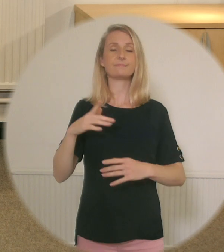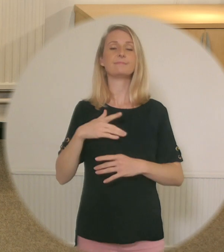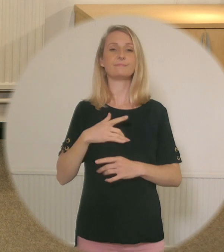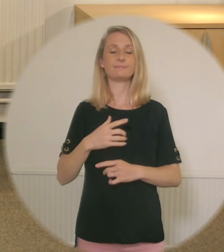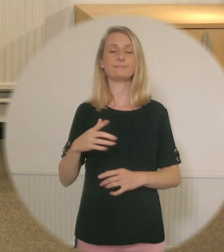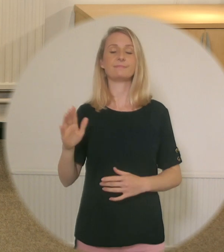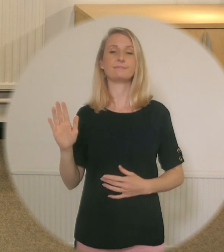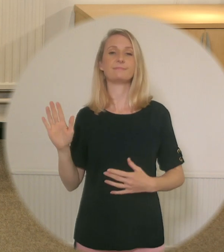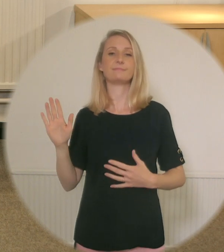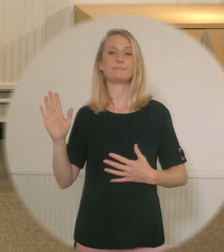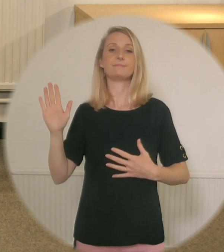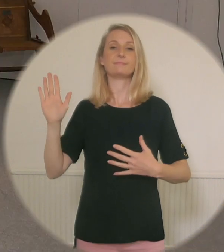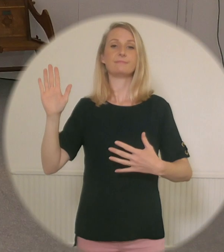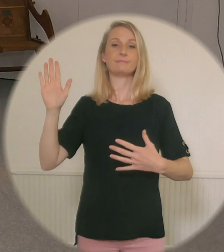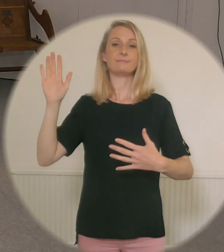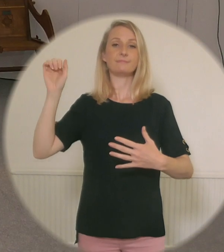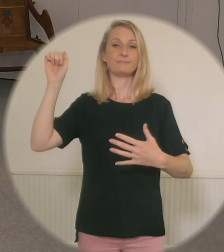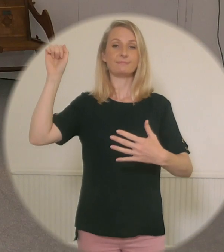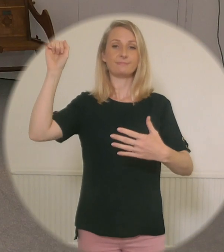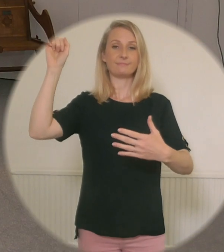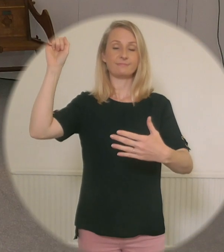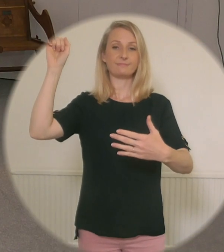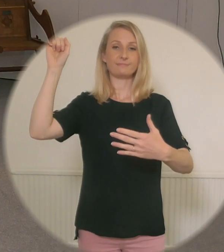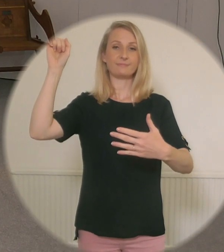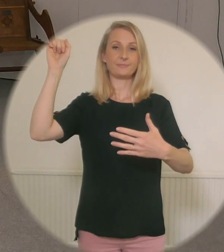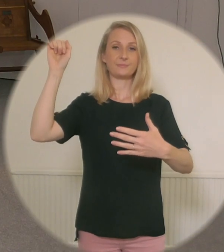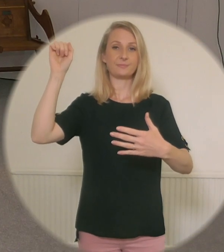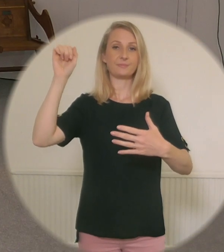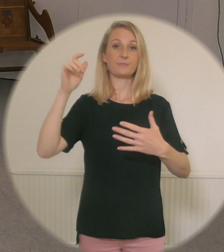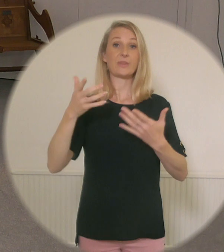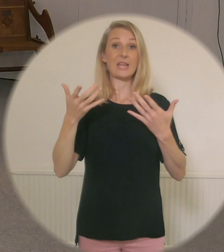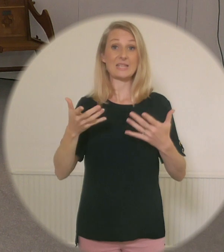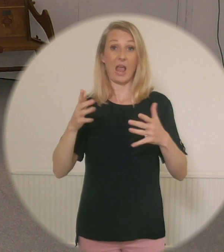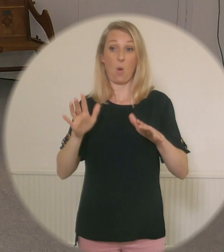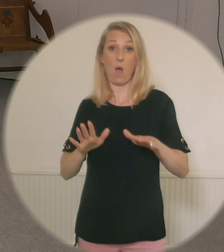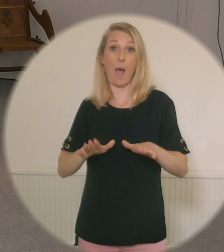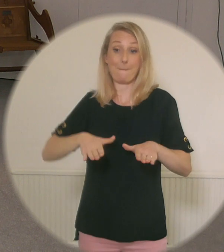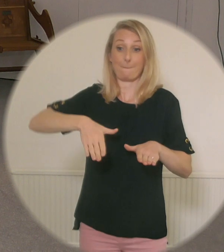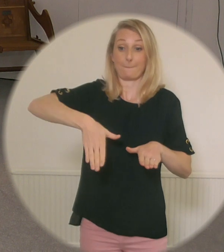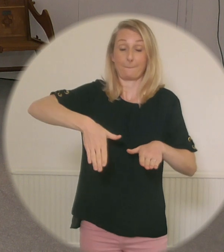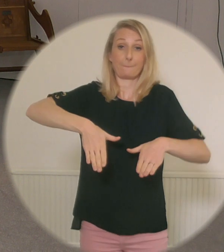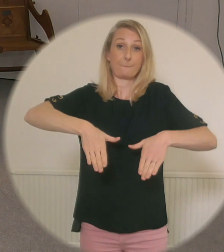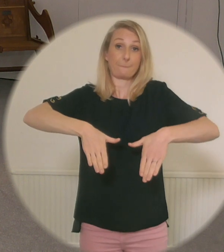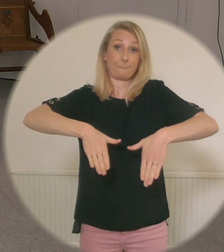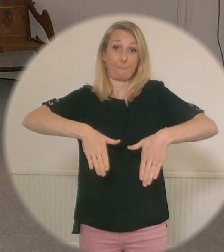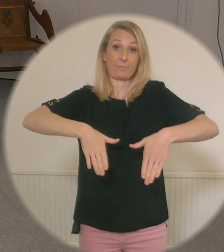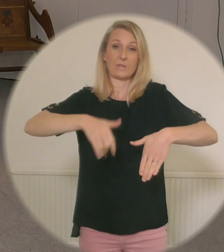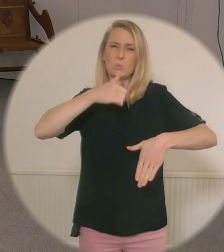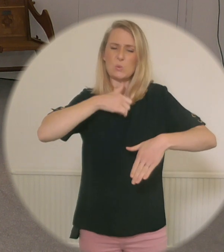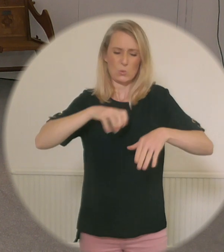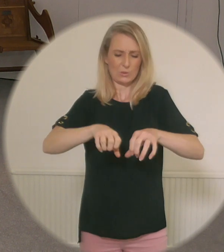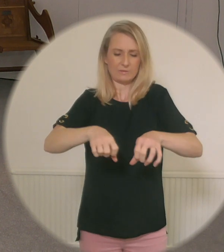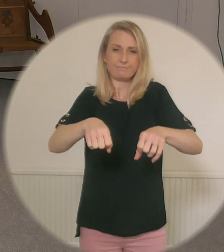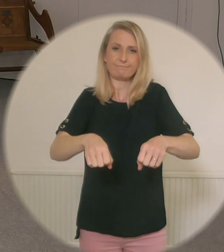Inhale, come to straight legs. Now we're going to rise up onto our toes. So using the chair to hold